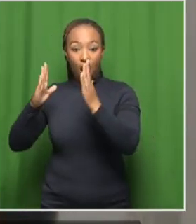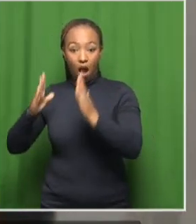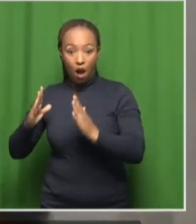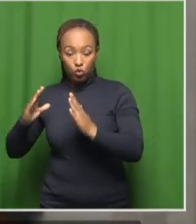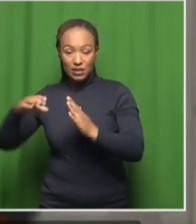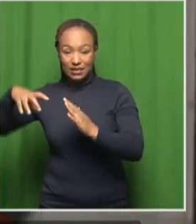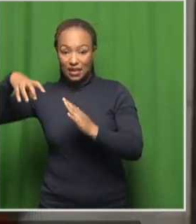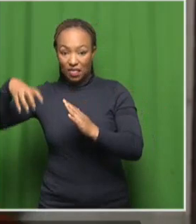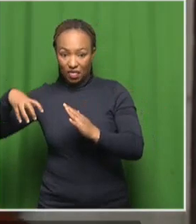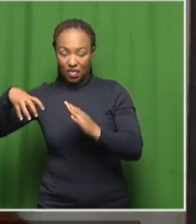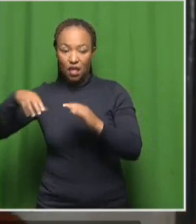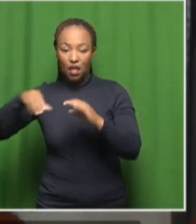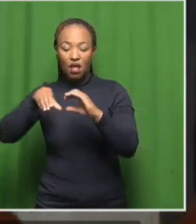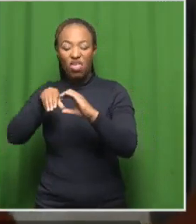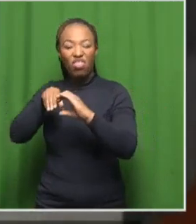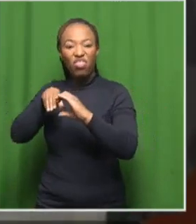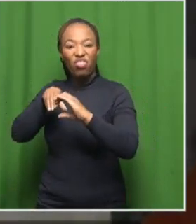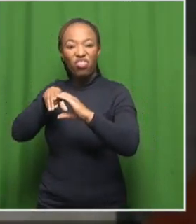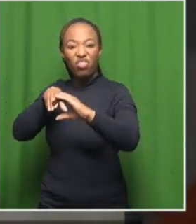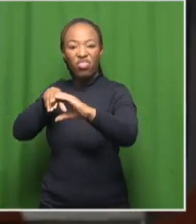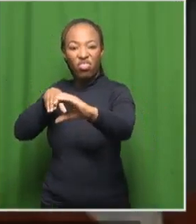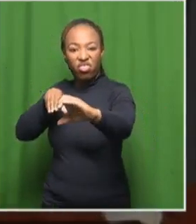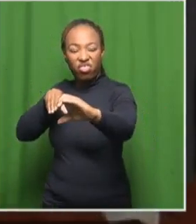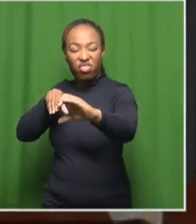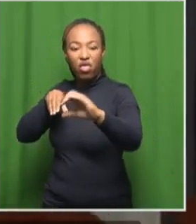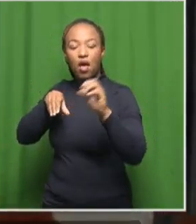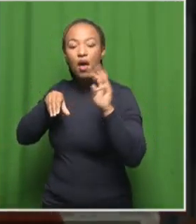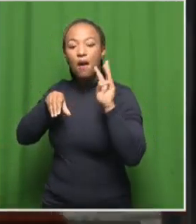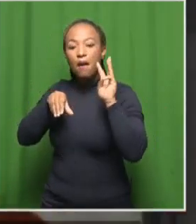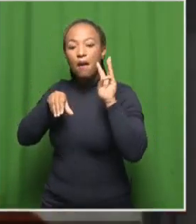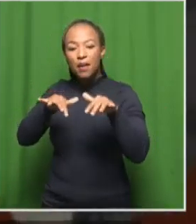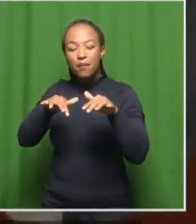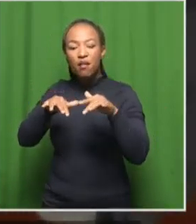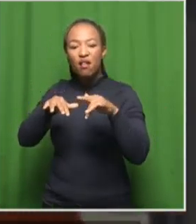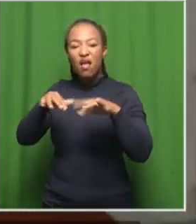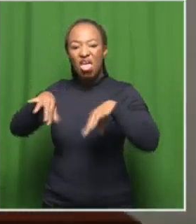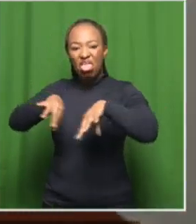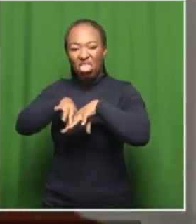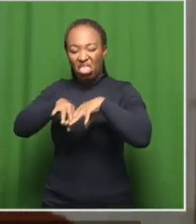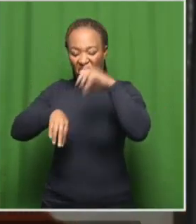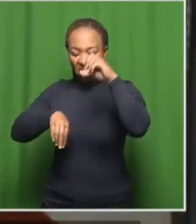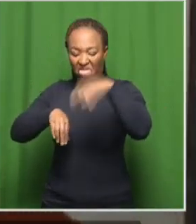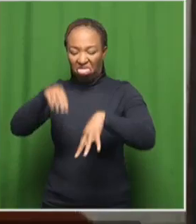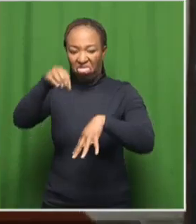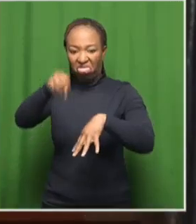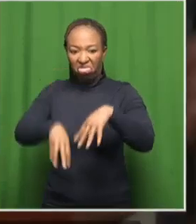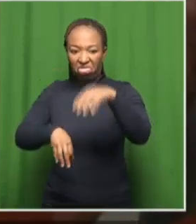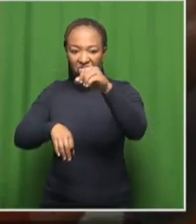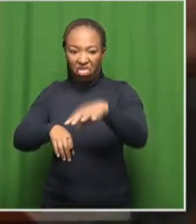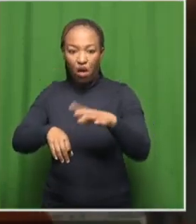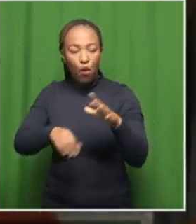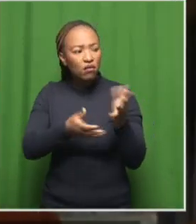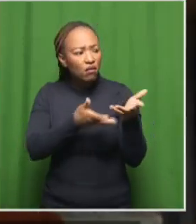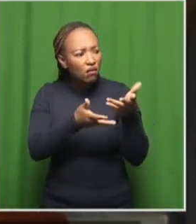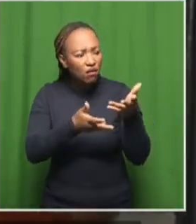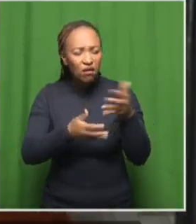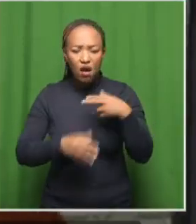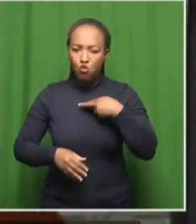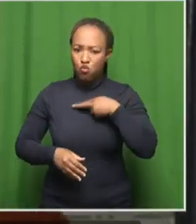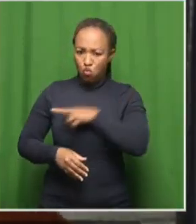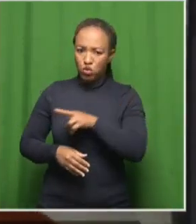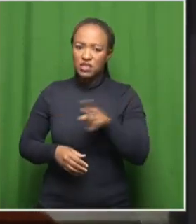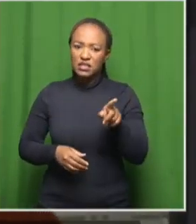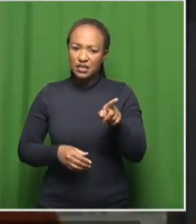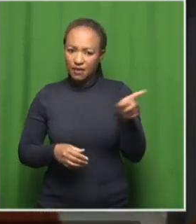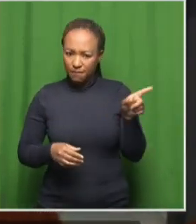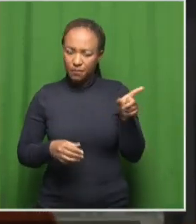put some dirt there in, and when you talk with them, they are rude with you. So that's why the float was coming from that